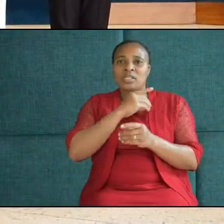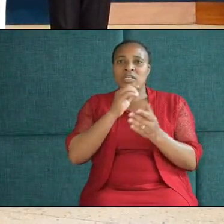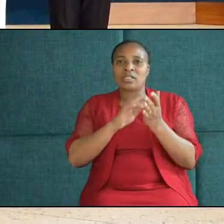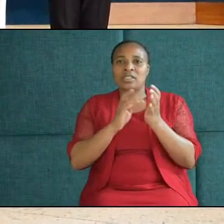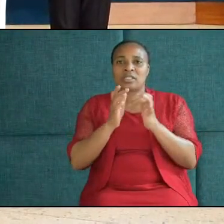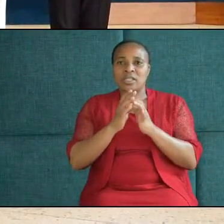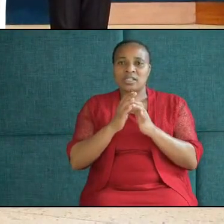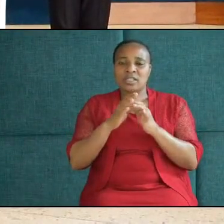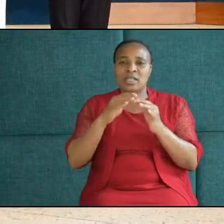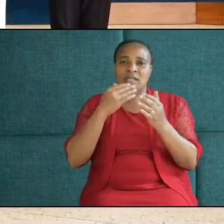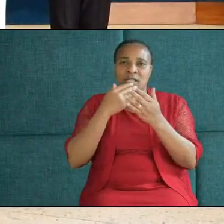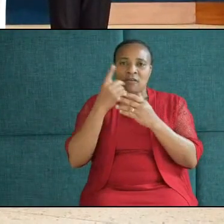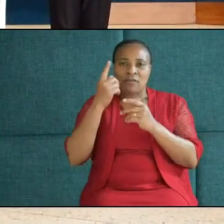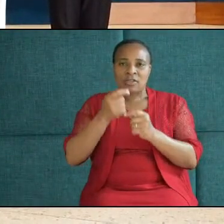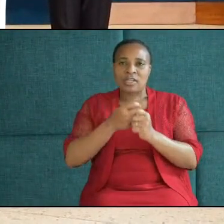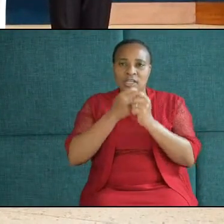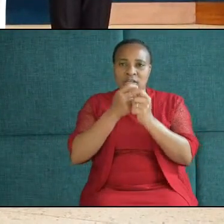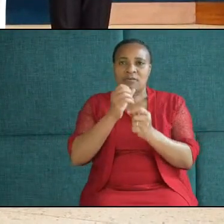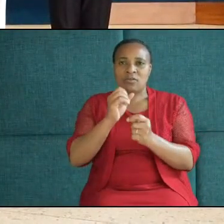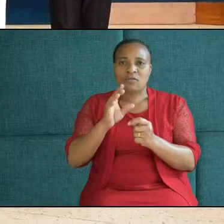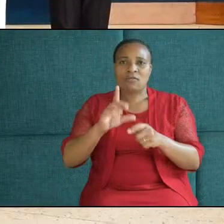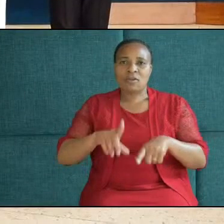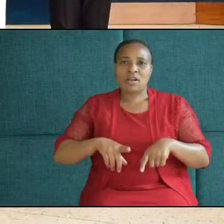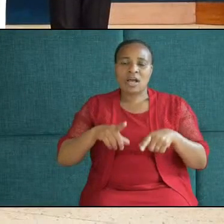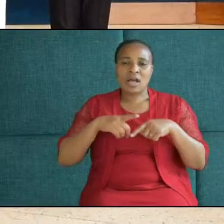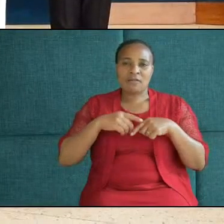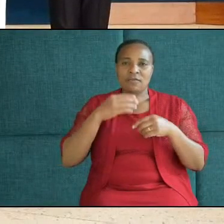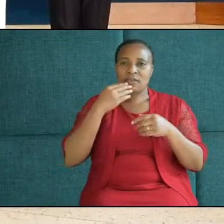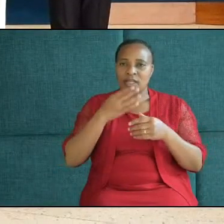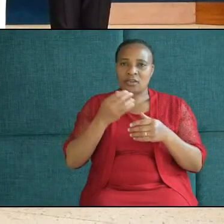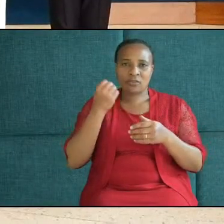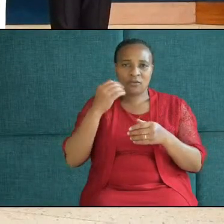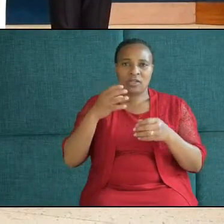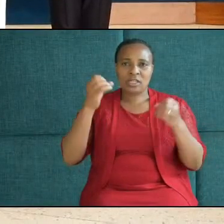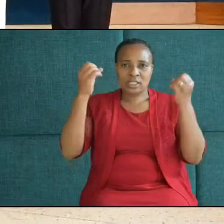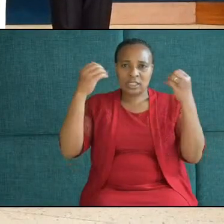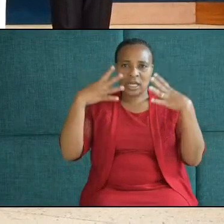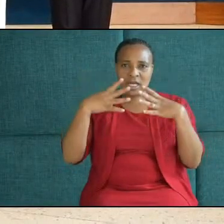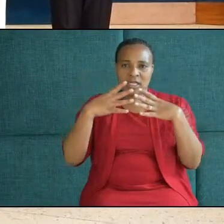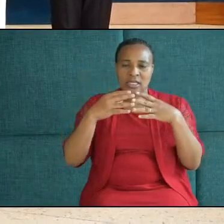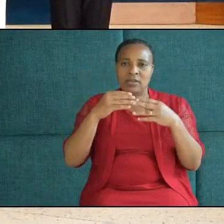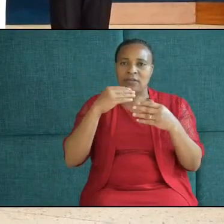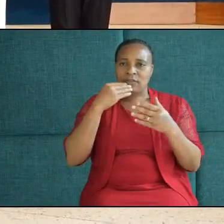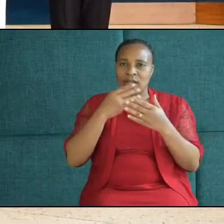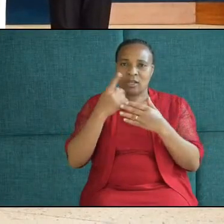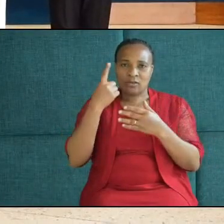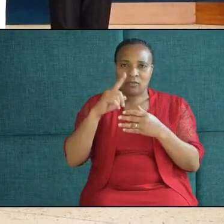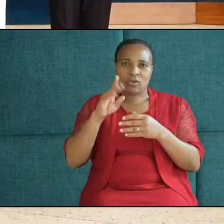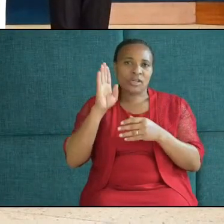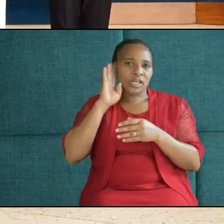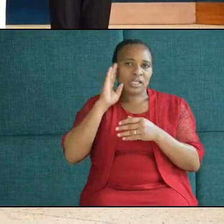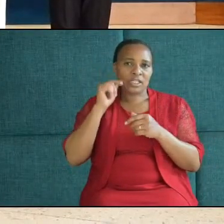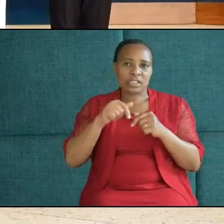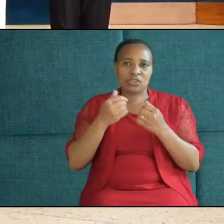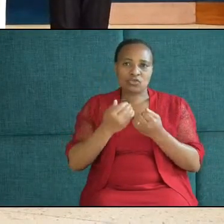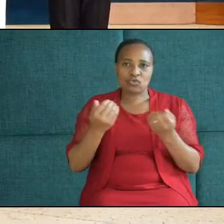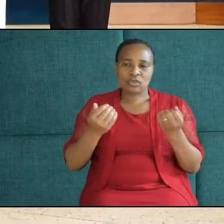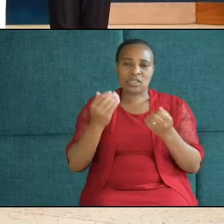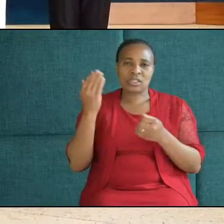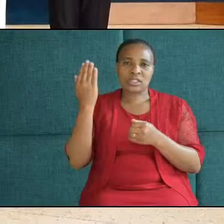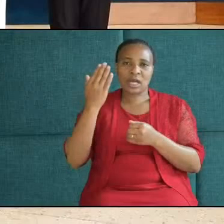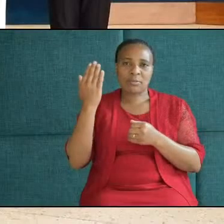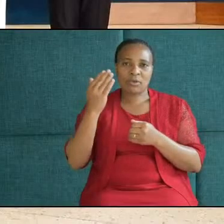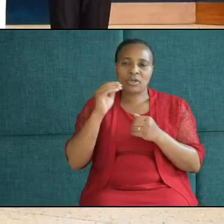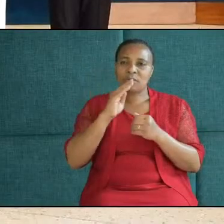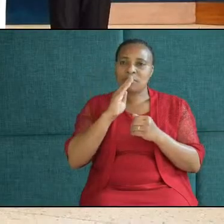Jesus, thank you for the gift of life, and thank you for the gift of Sabbath too. I just want to begin our children's sermon. I pray that you will be